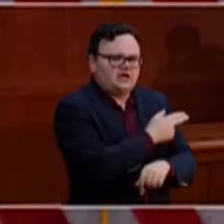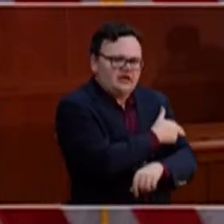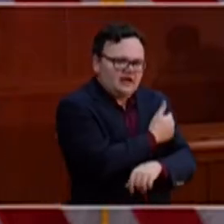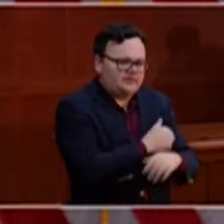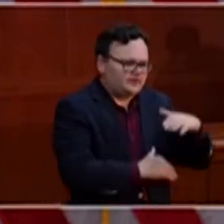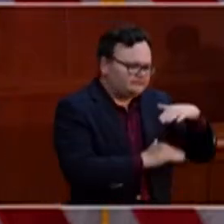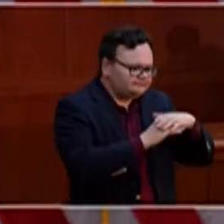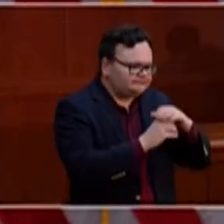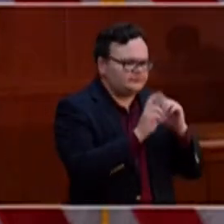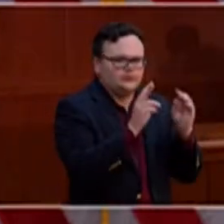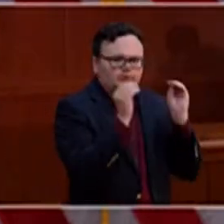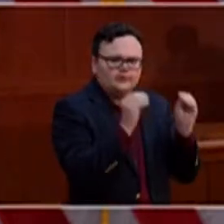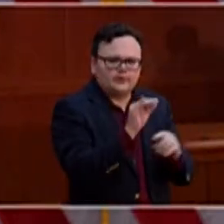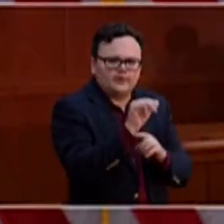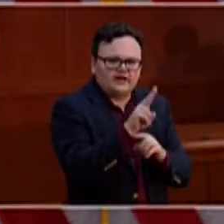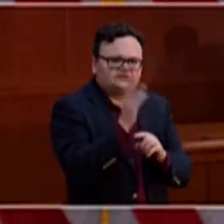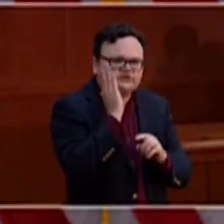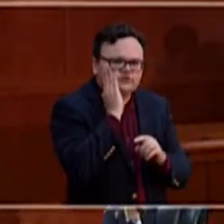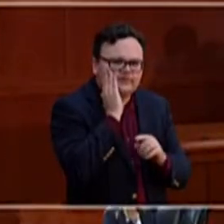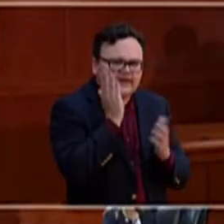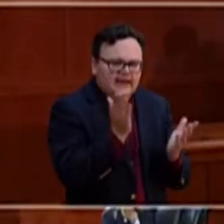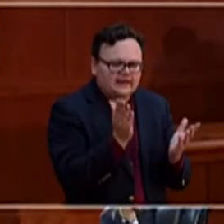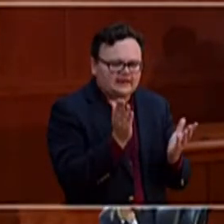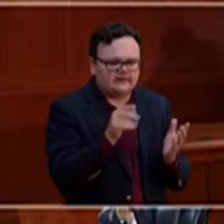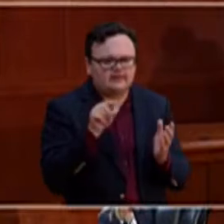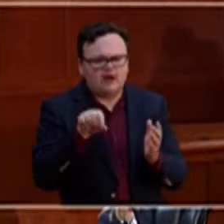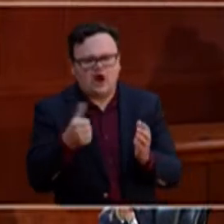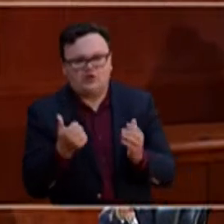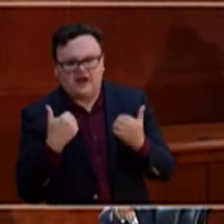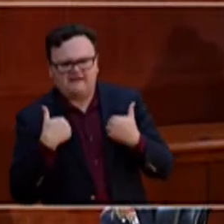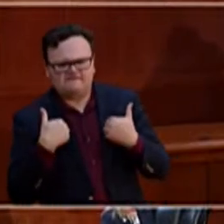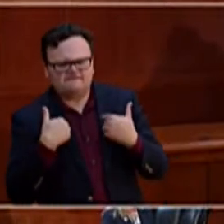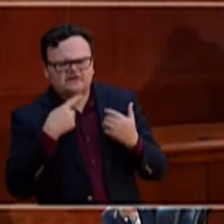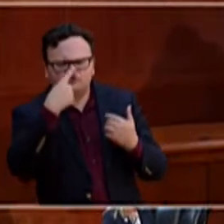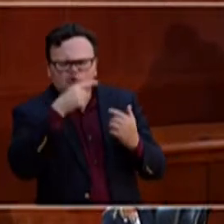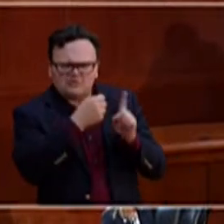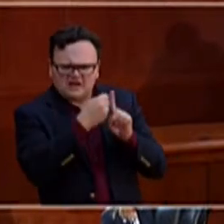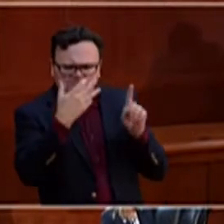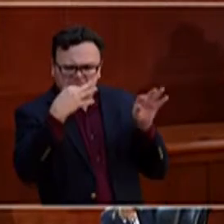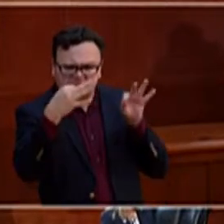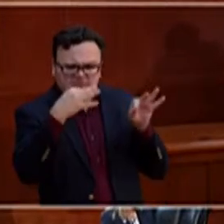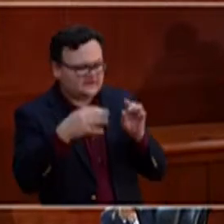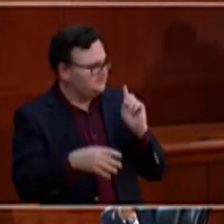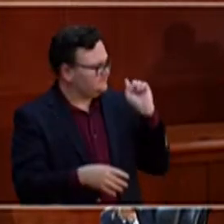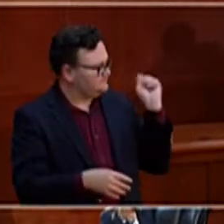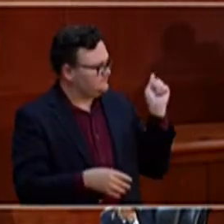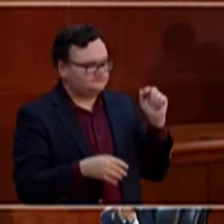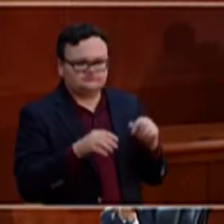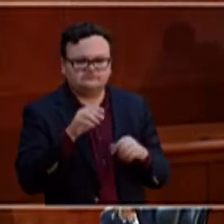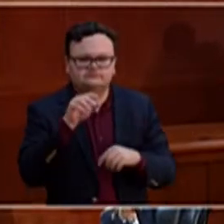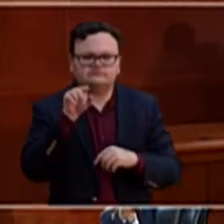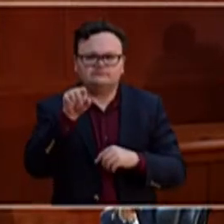how should folks interpret that? Sure. When you look at a system like Advent Health in Central